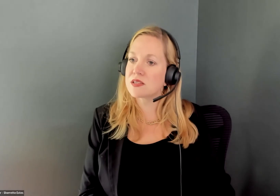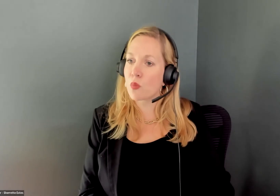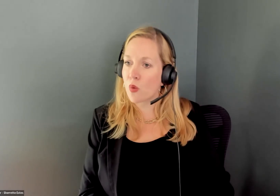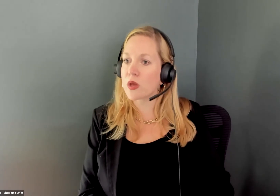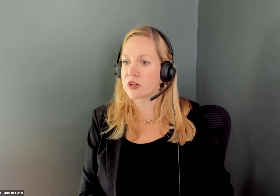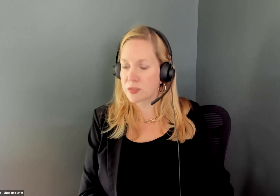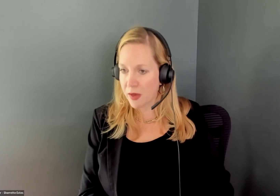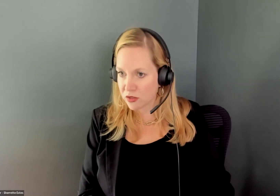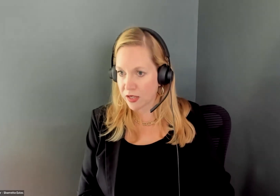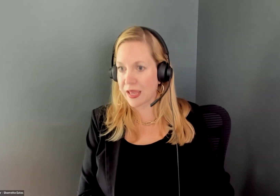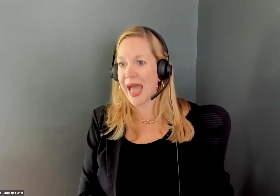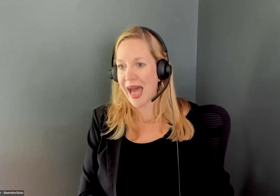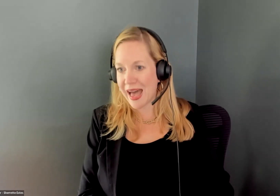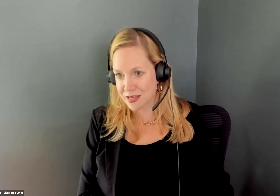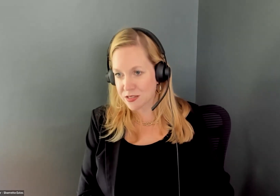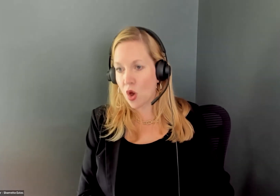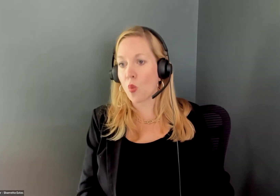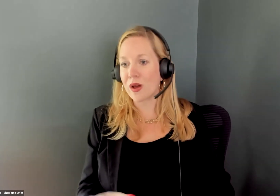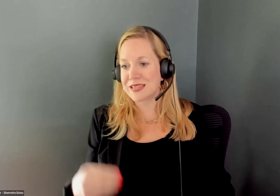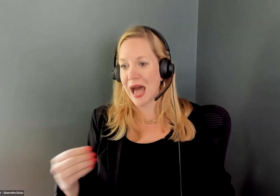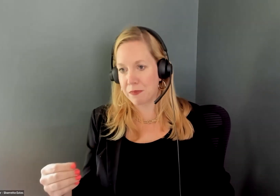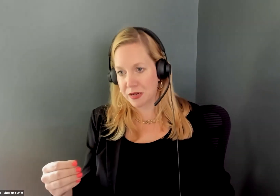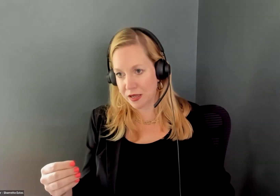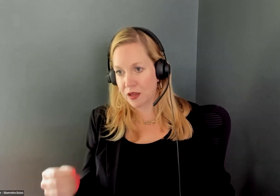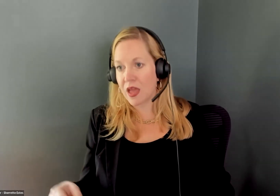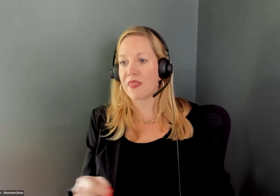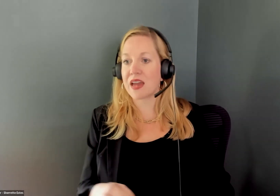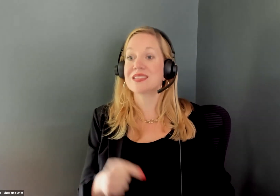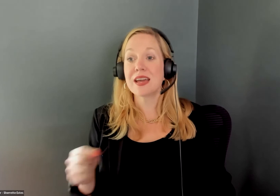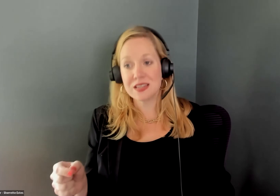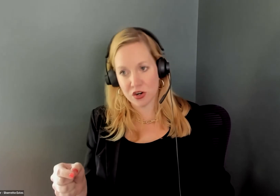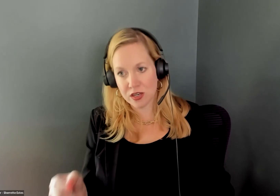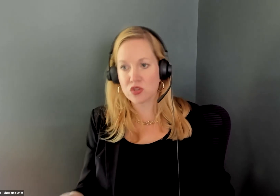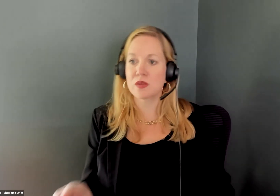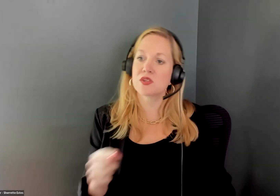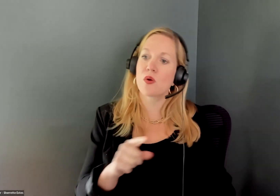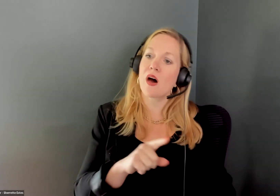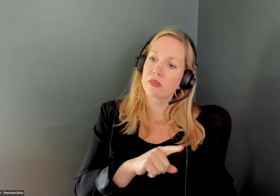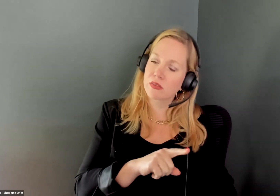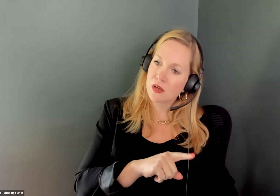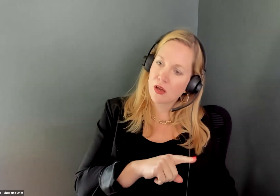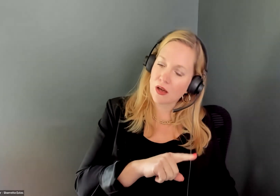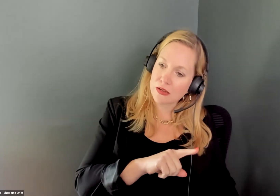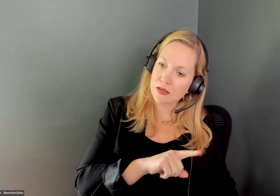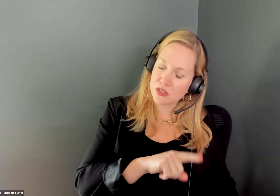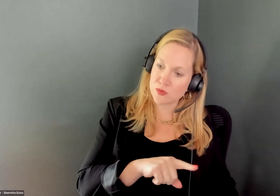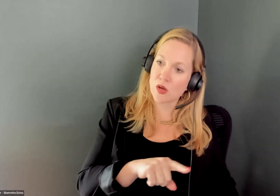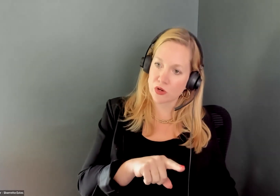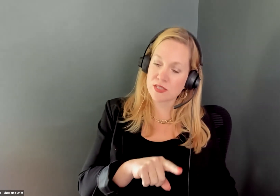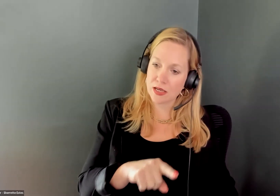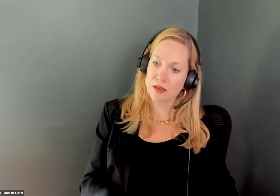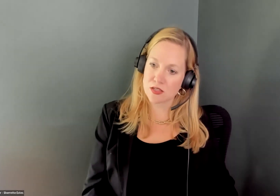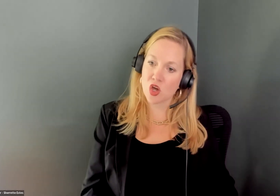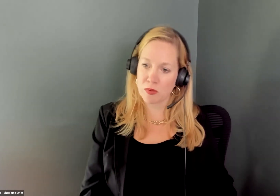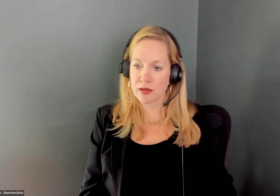that is what we are speculating as what is happening. And that is secondary to the mental health issues that we